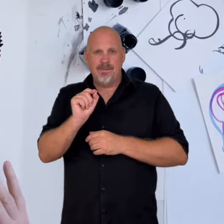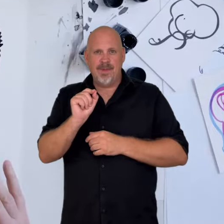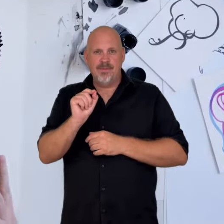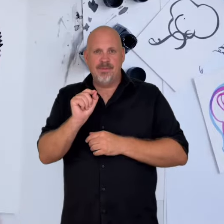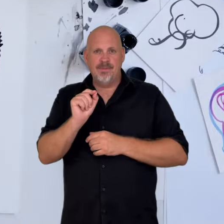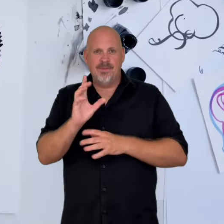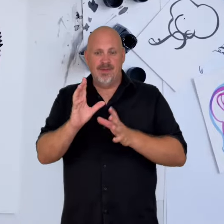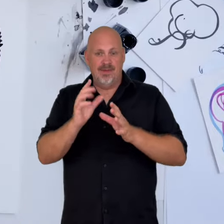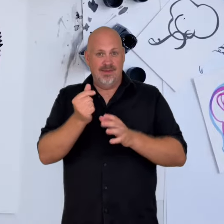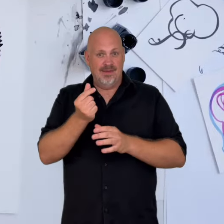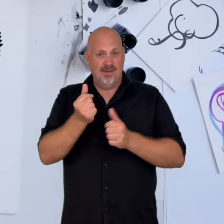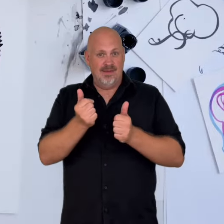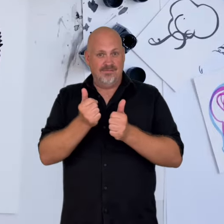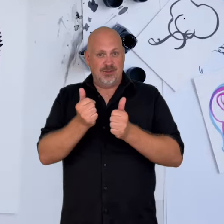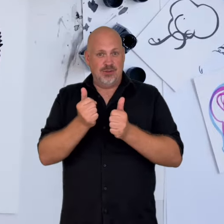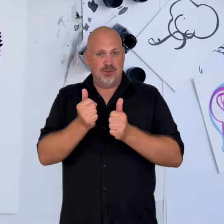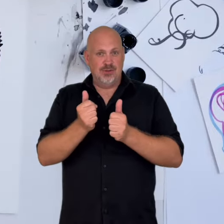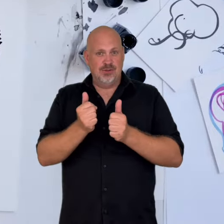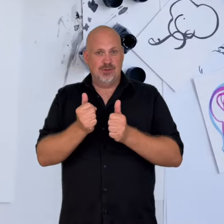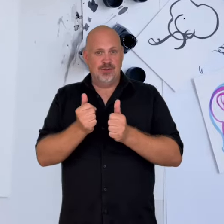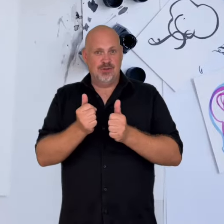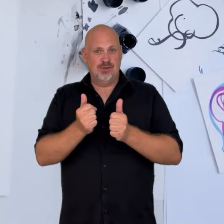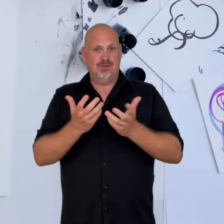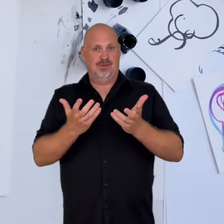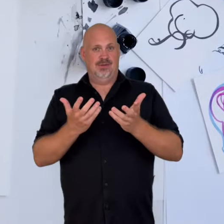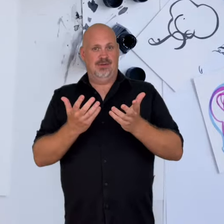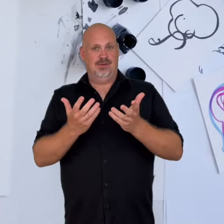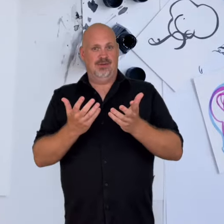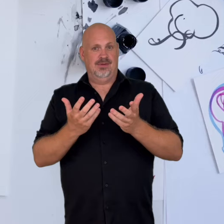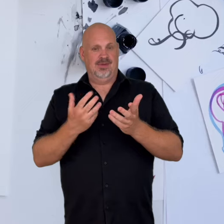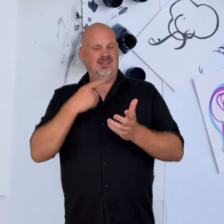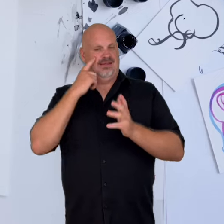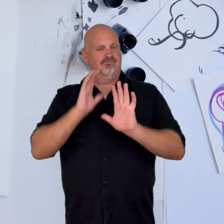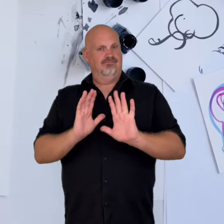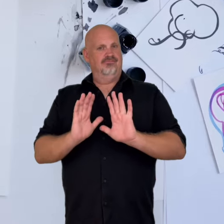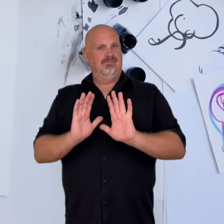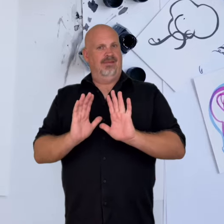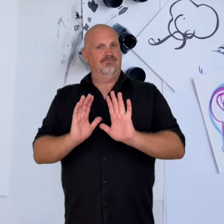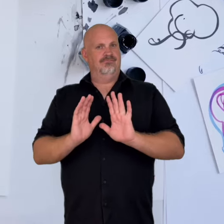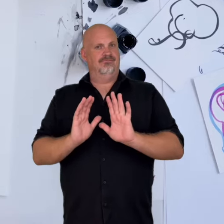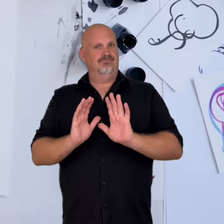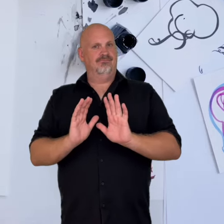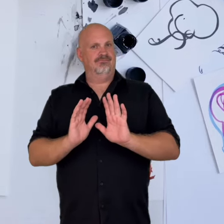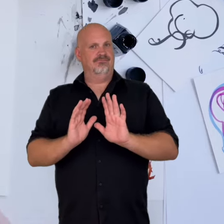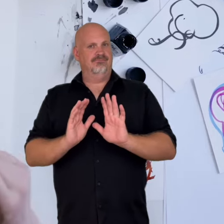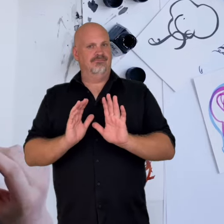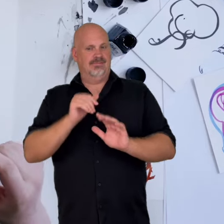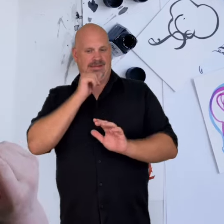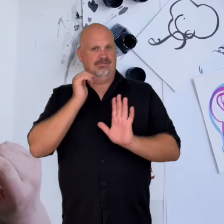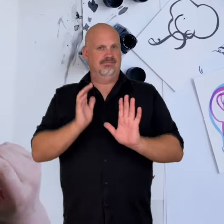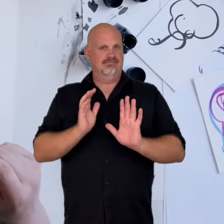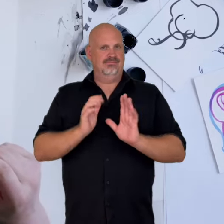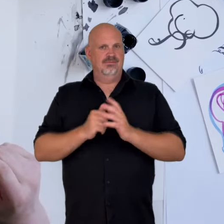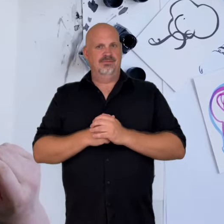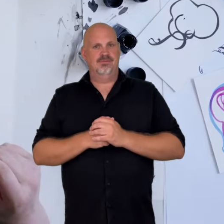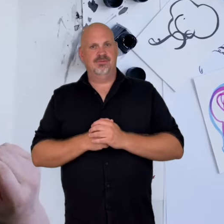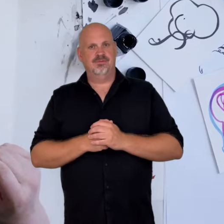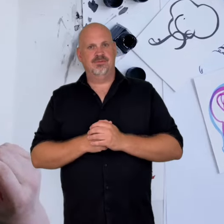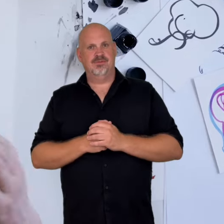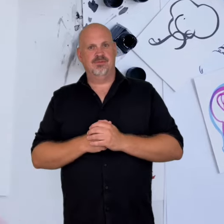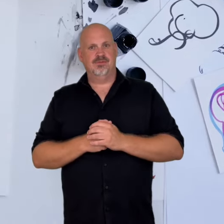line to help tie it all together, and then the colour, which we've started about two-thirds of the way through to